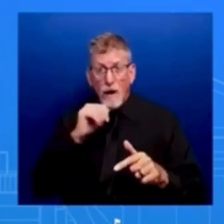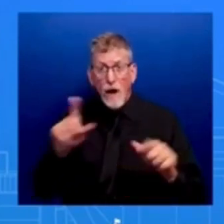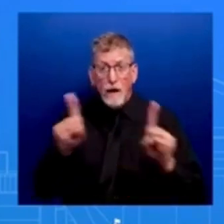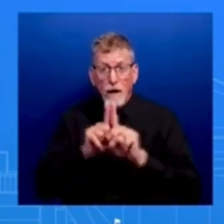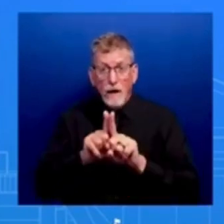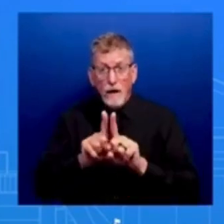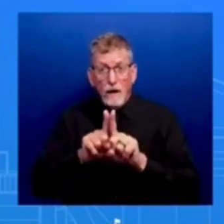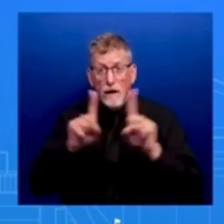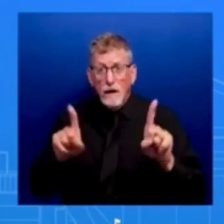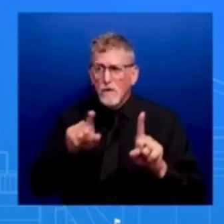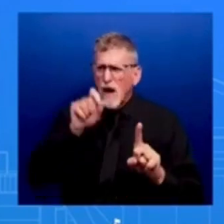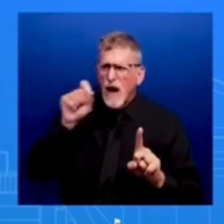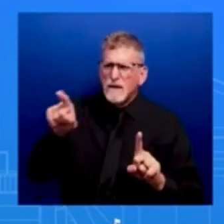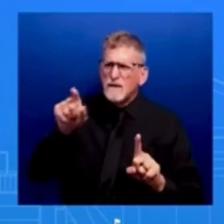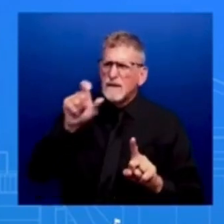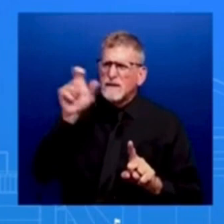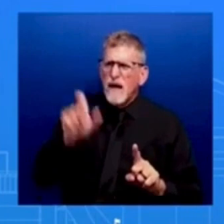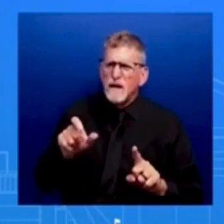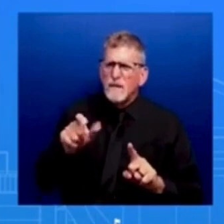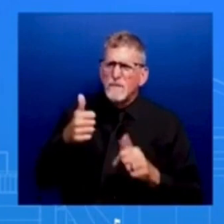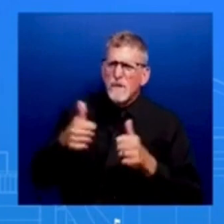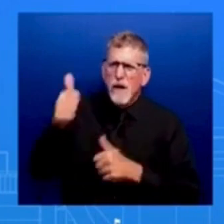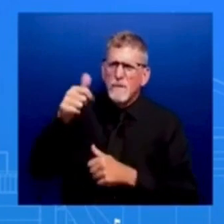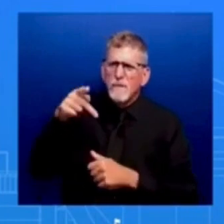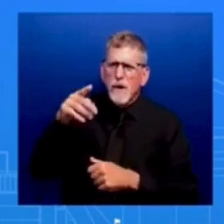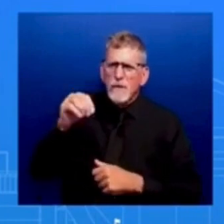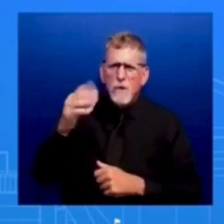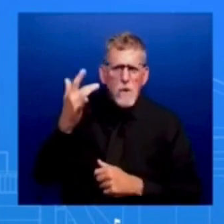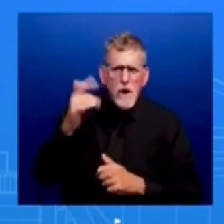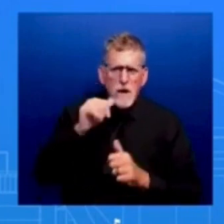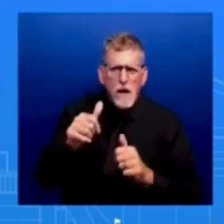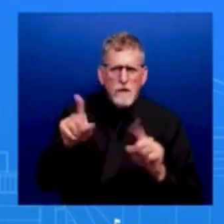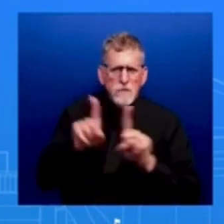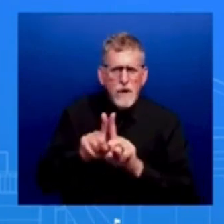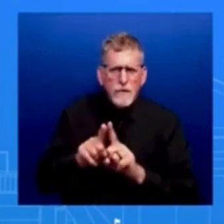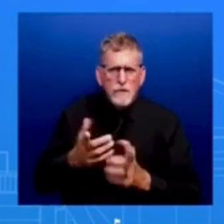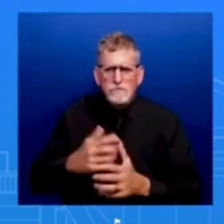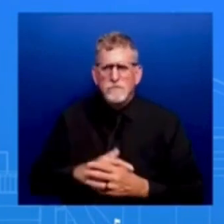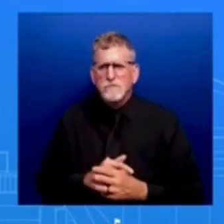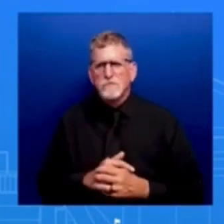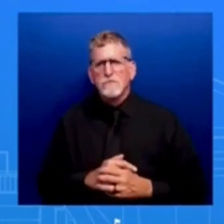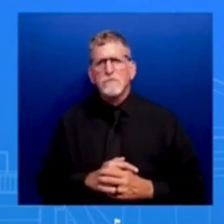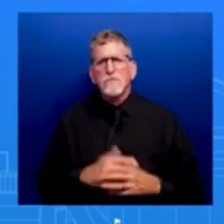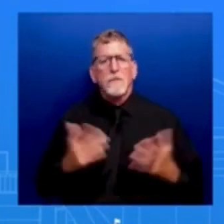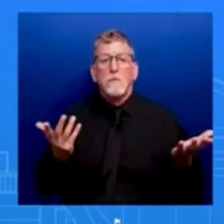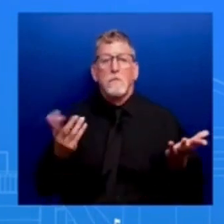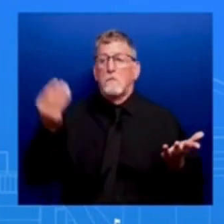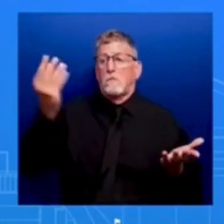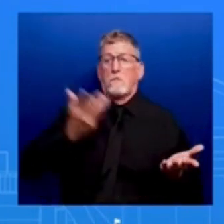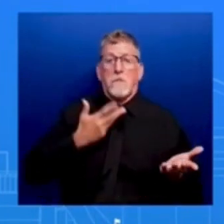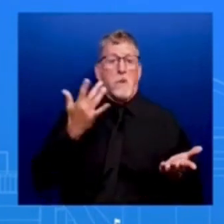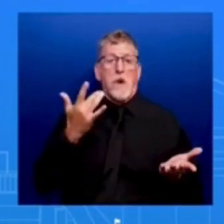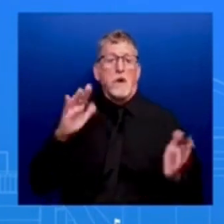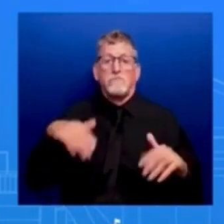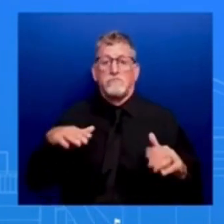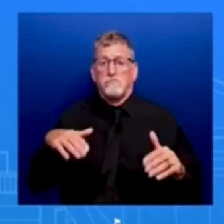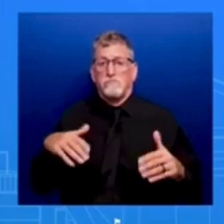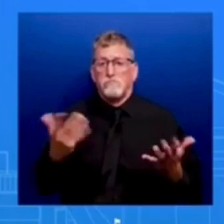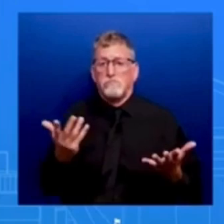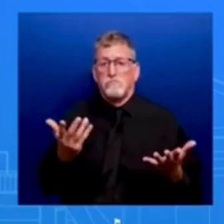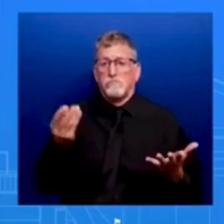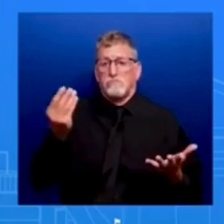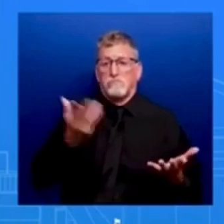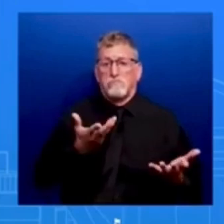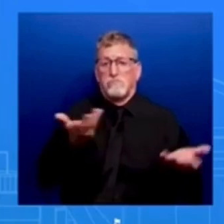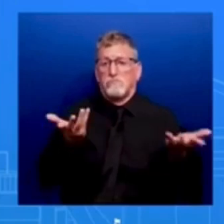their own press conference. She's going to the sticks. You can ask them why they chose that path. Not everybody, not every head of state that comes here